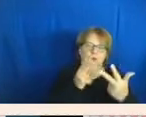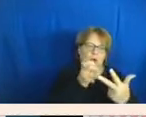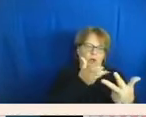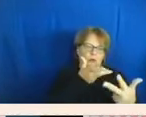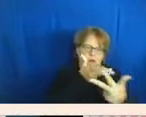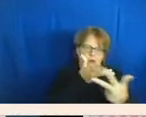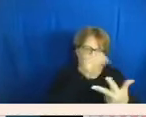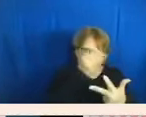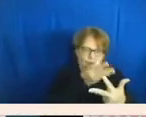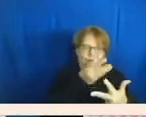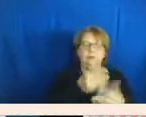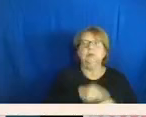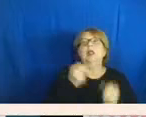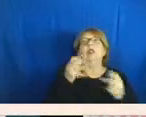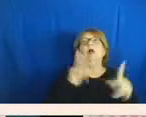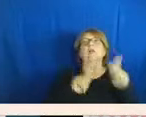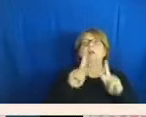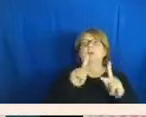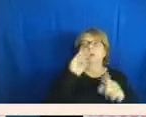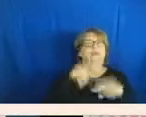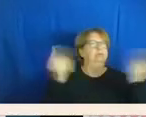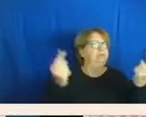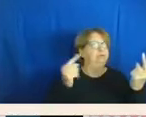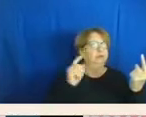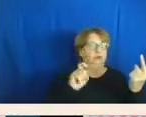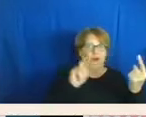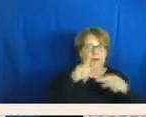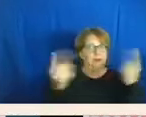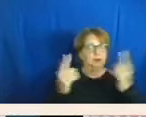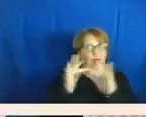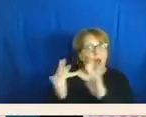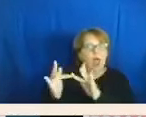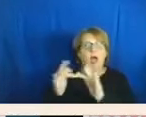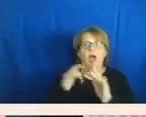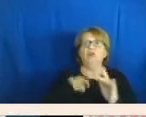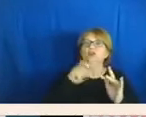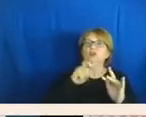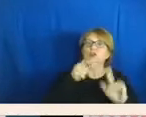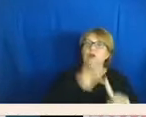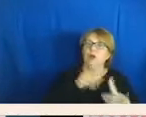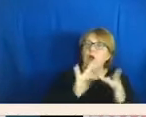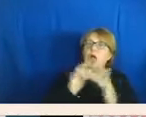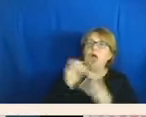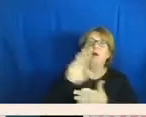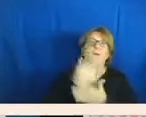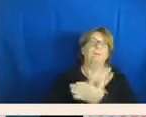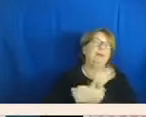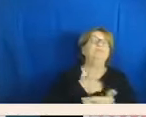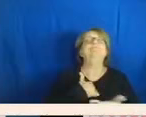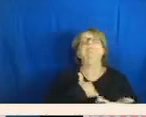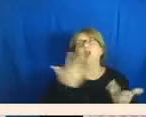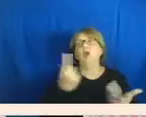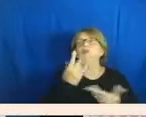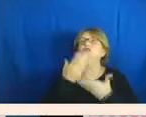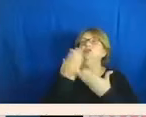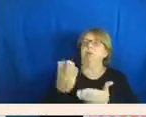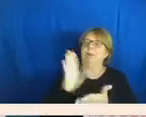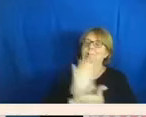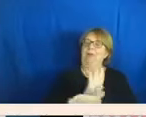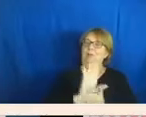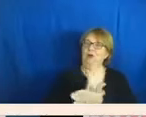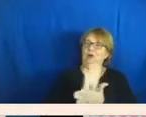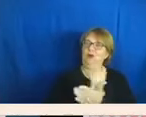there's this big dispute. Do you dispute online? Do you do things online or do paper? I always recommend to people to do paper because you know what?